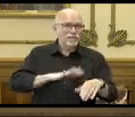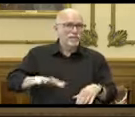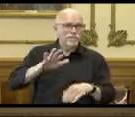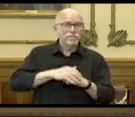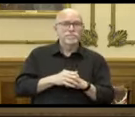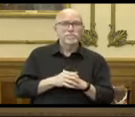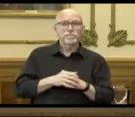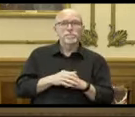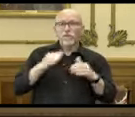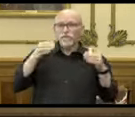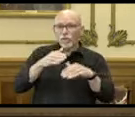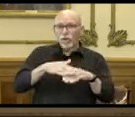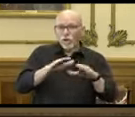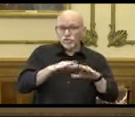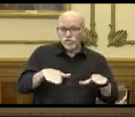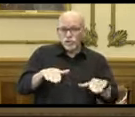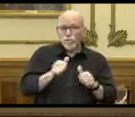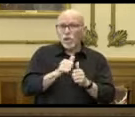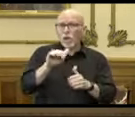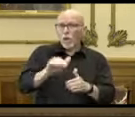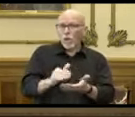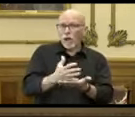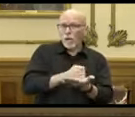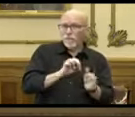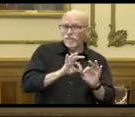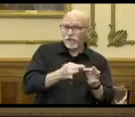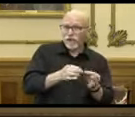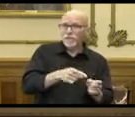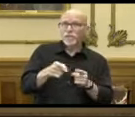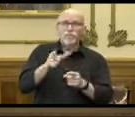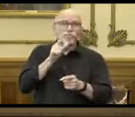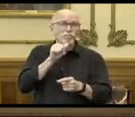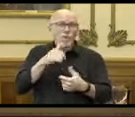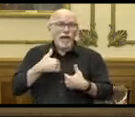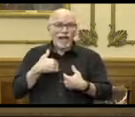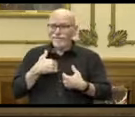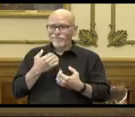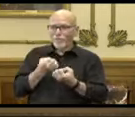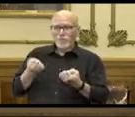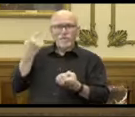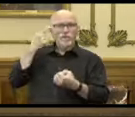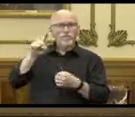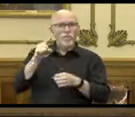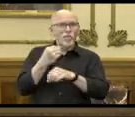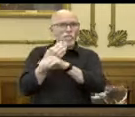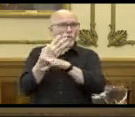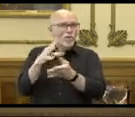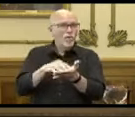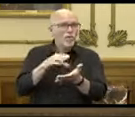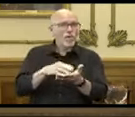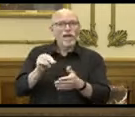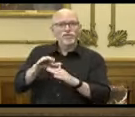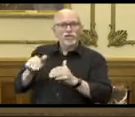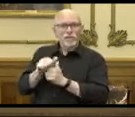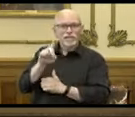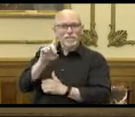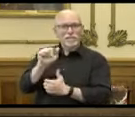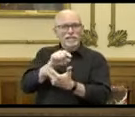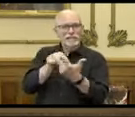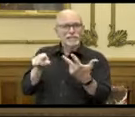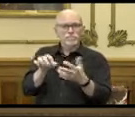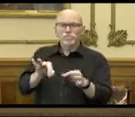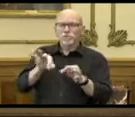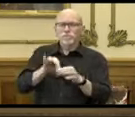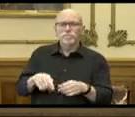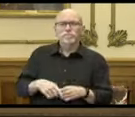special focus on children in low-income families, those without resources for remote learning, and children with disabilities. Most have been